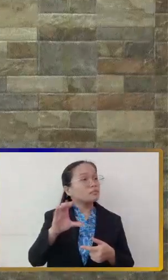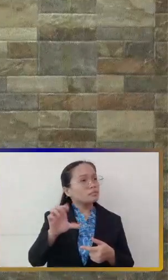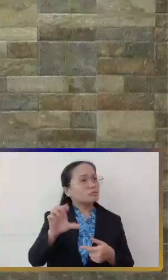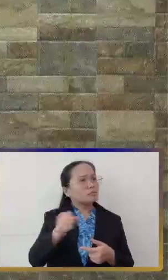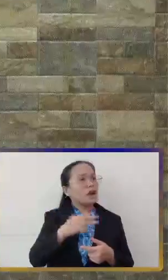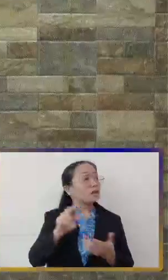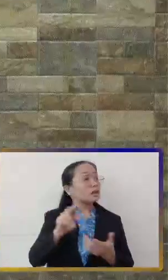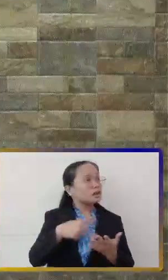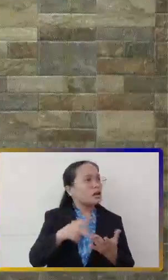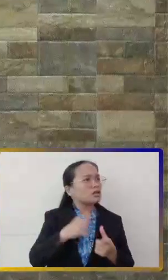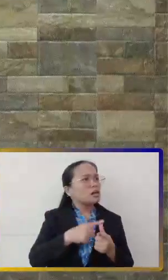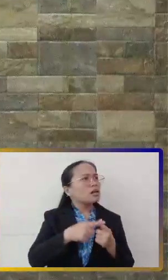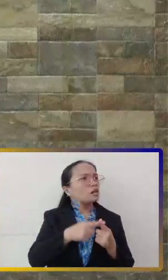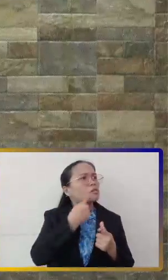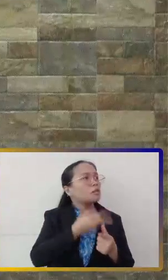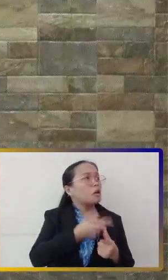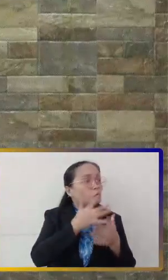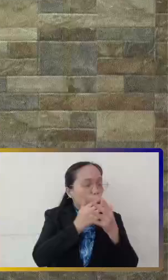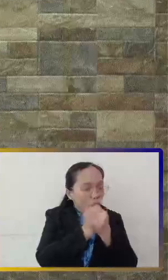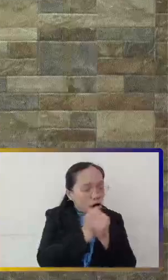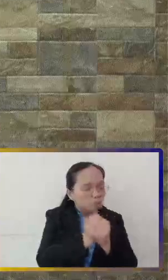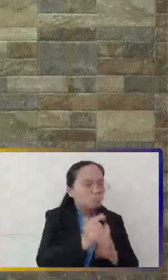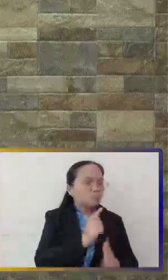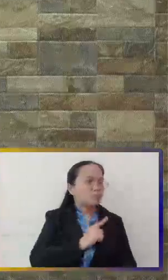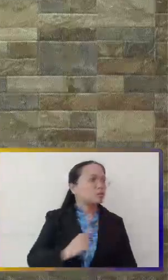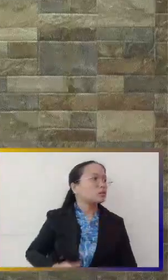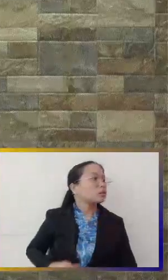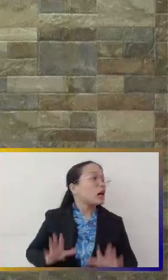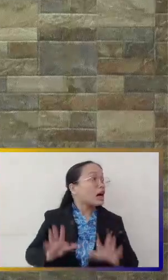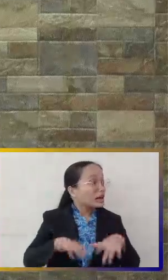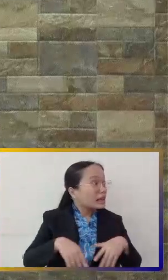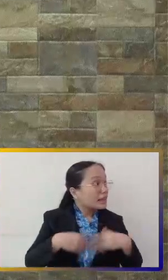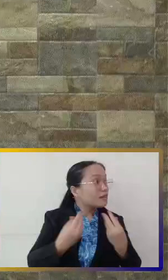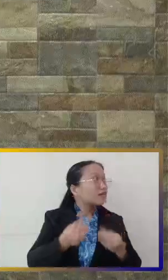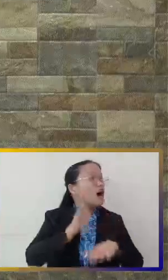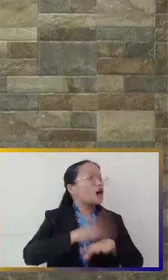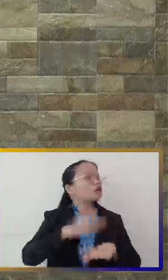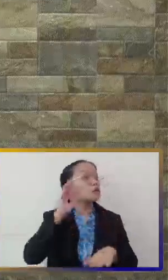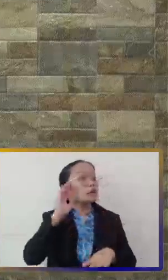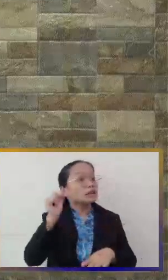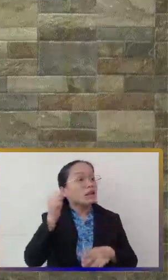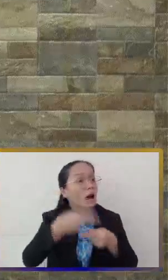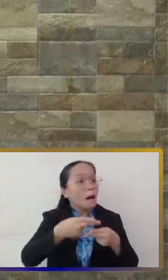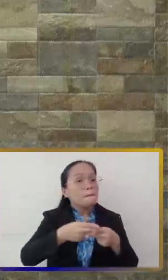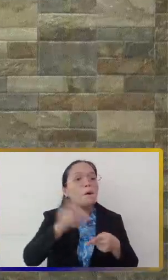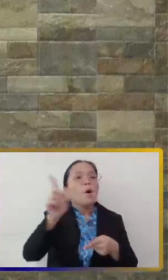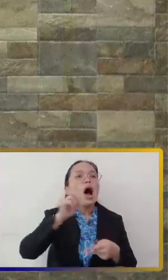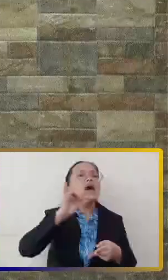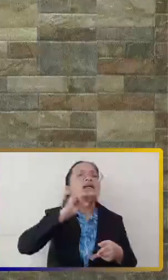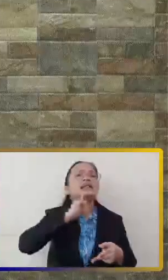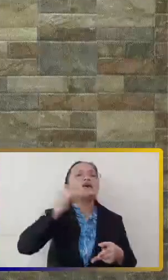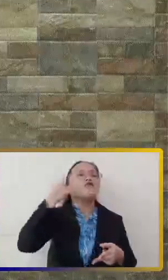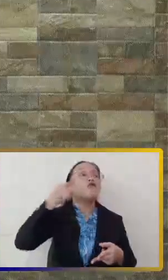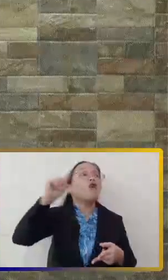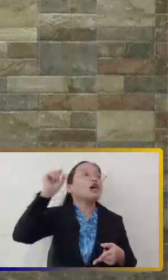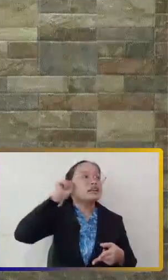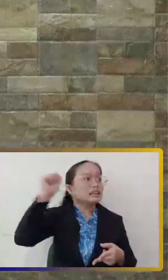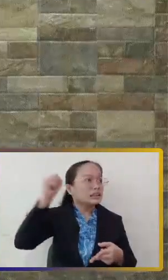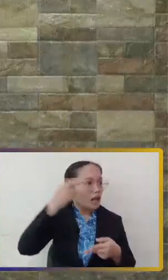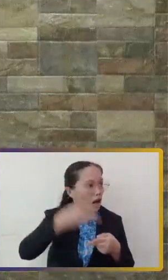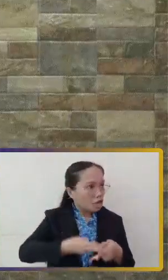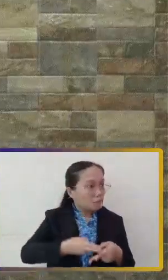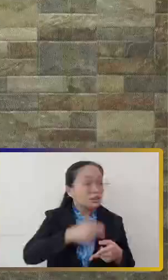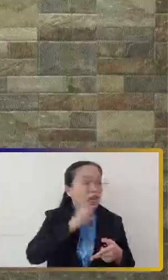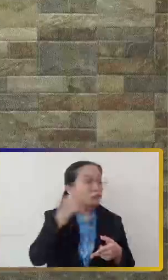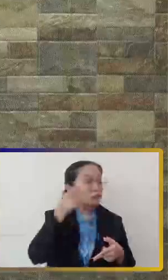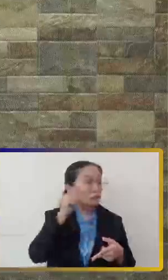sabi niya? Worship the Lord. Give unto His name what is due to His name. Not because